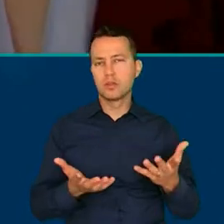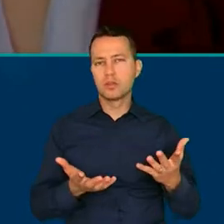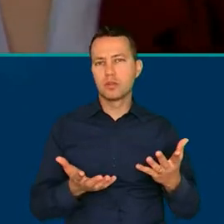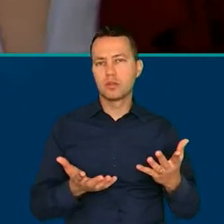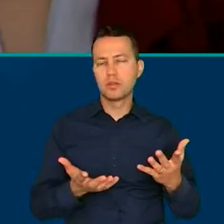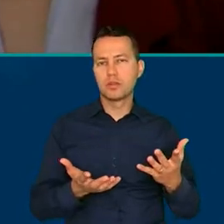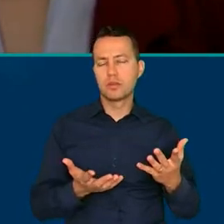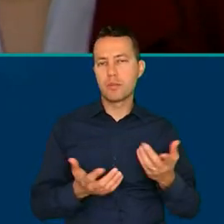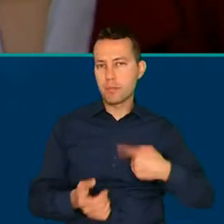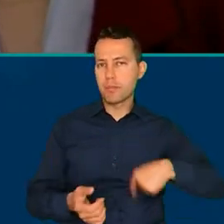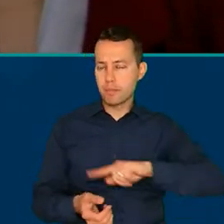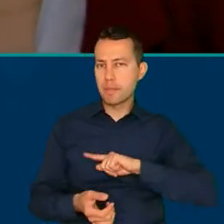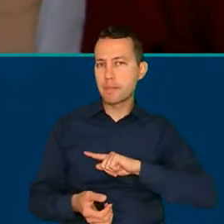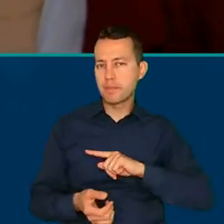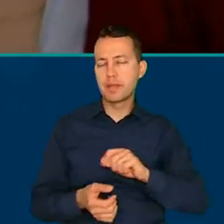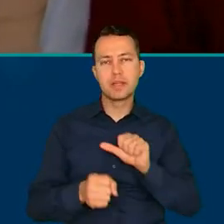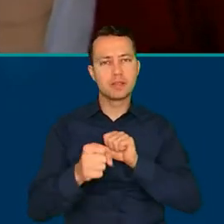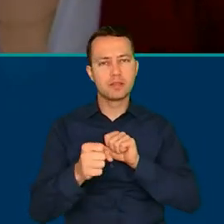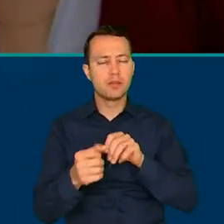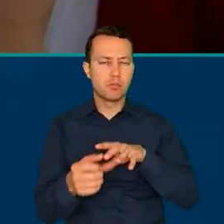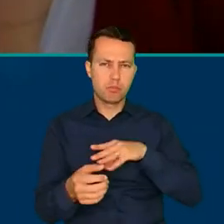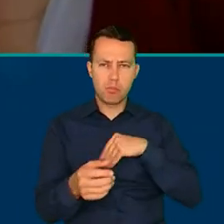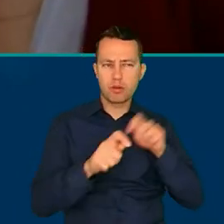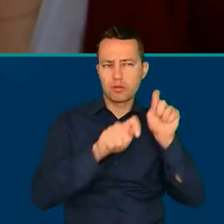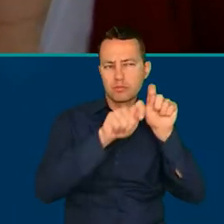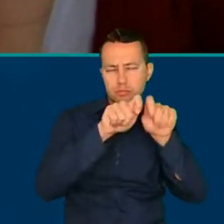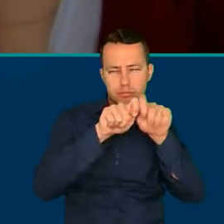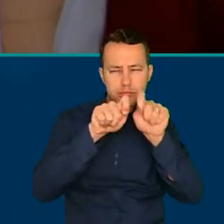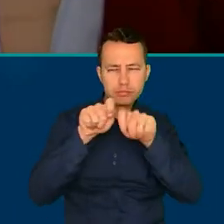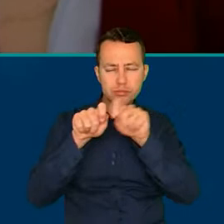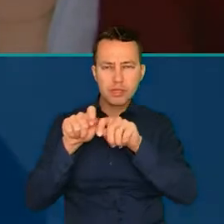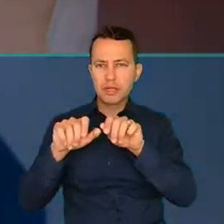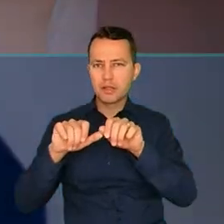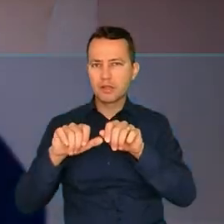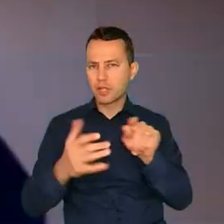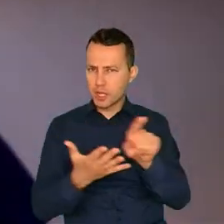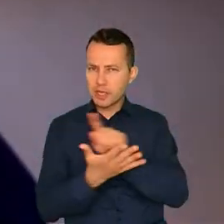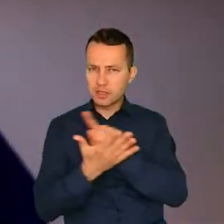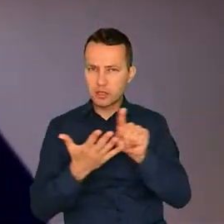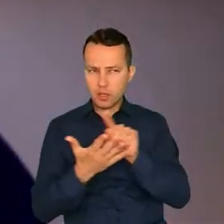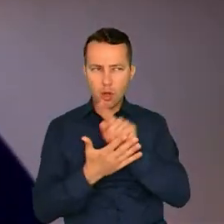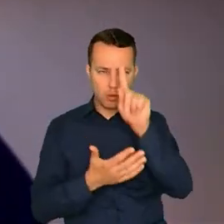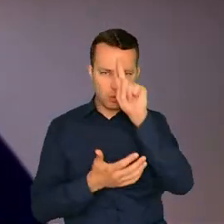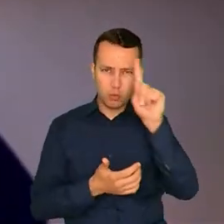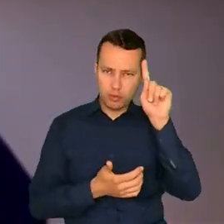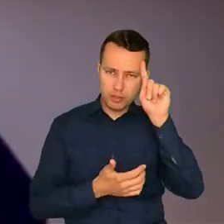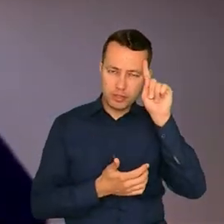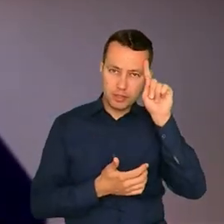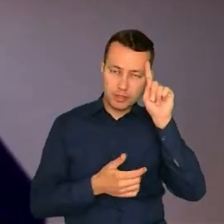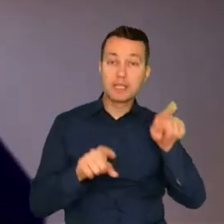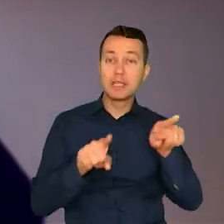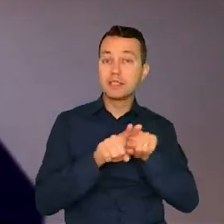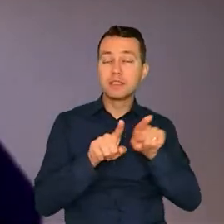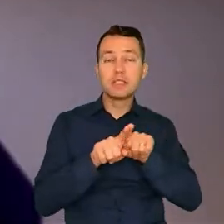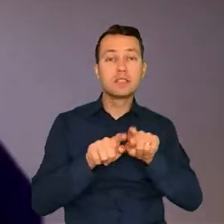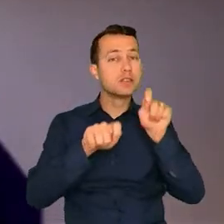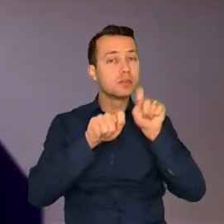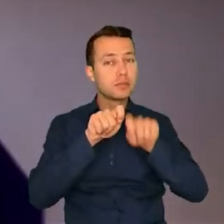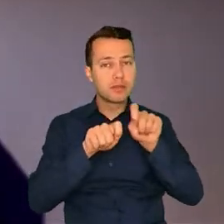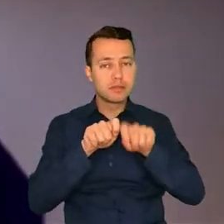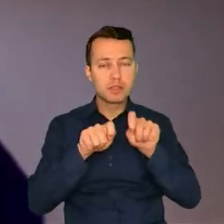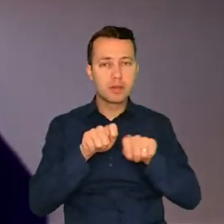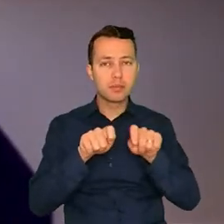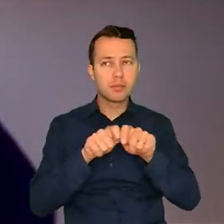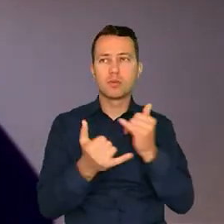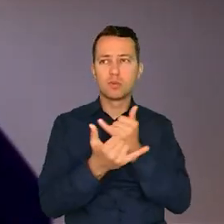is that we can identify, when trying to identify the risks for people, we also identify a range of the